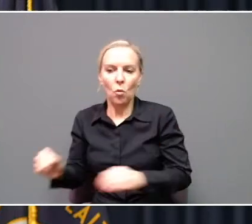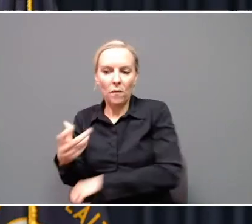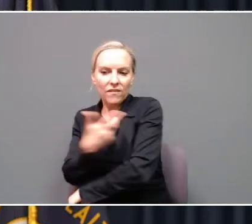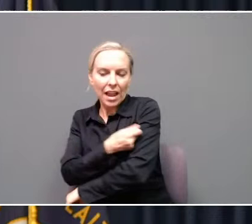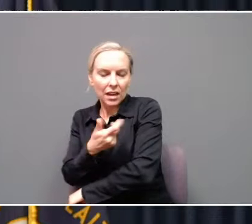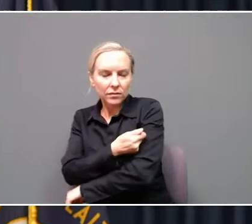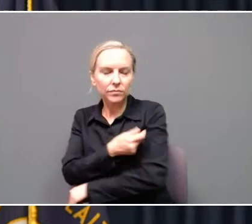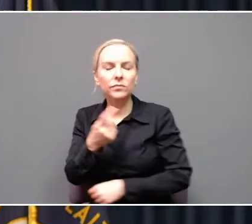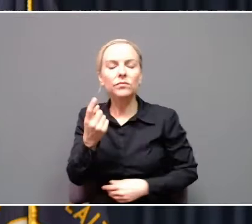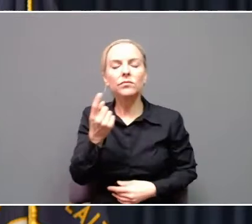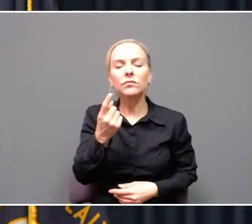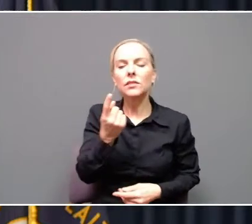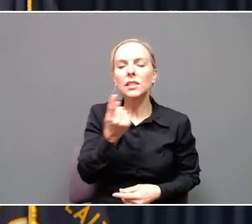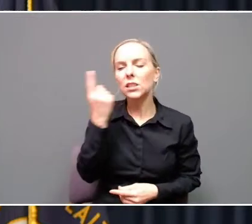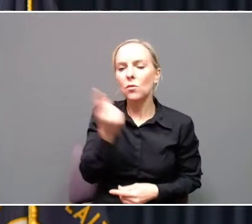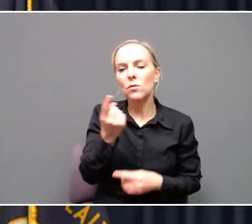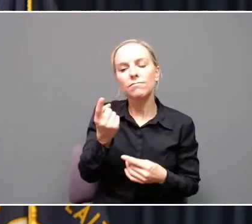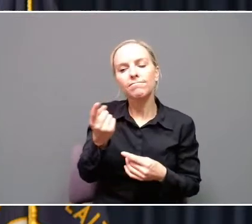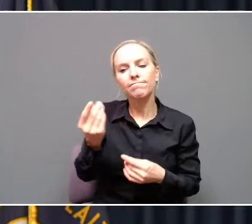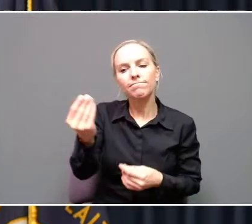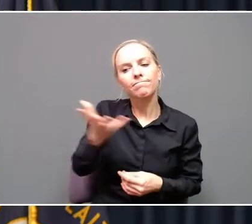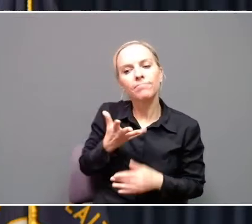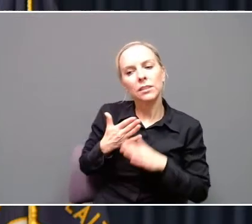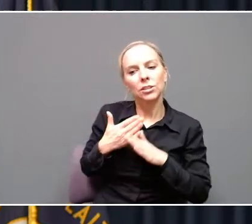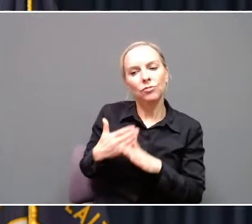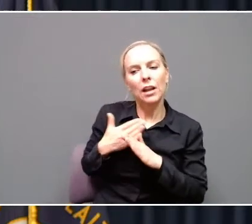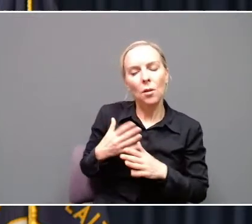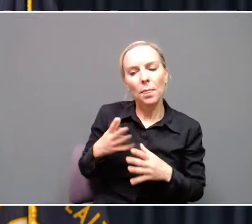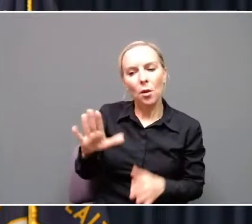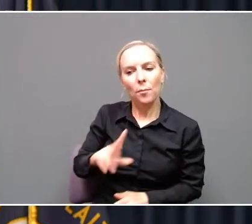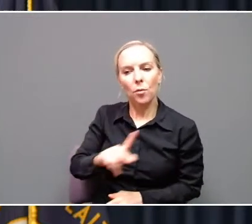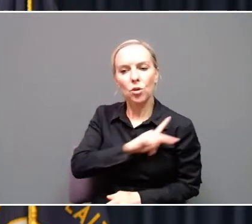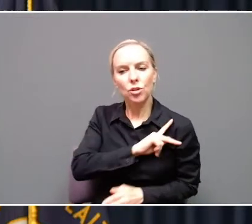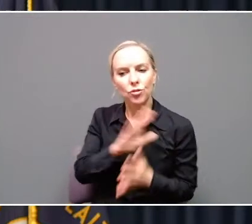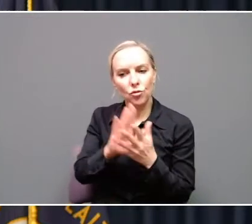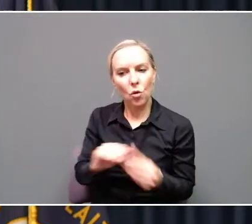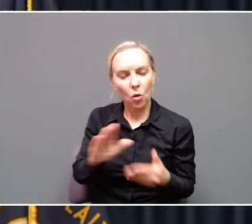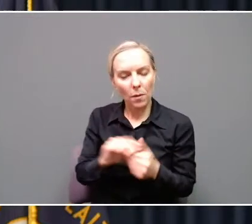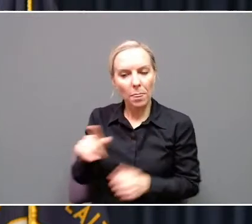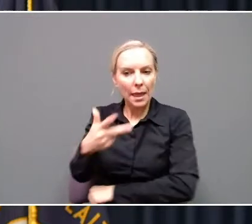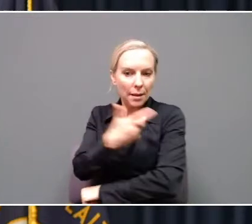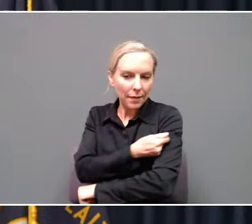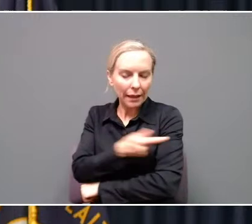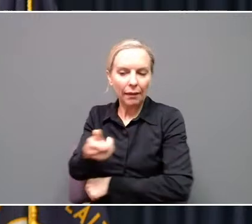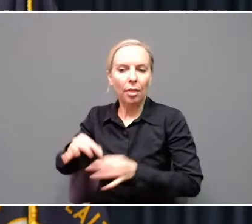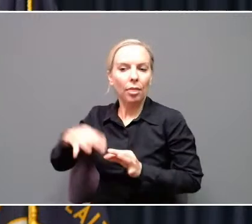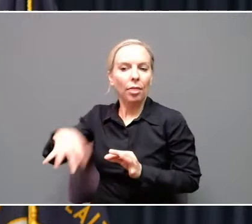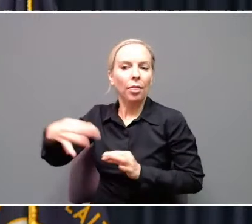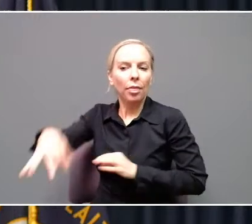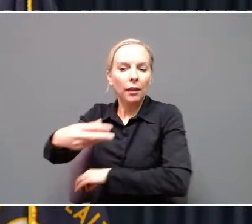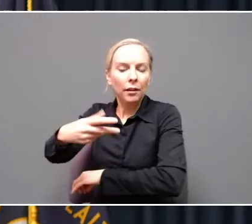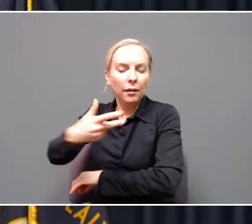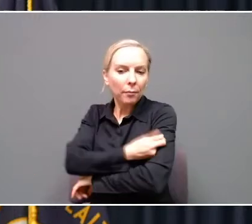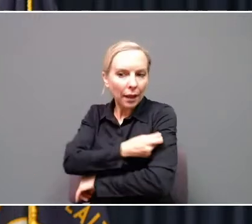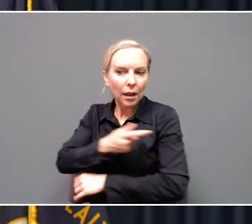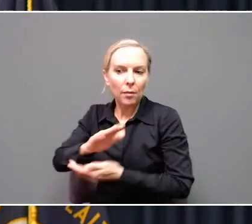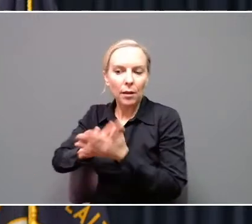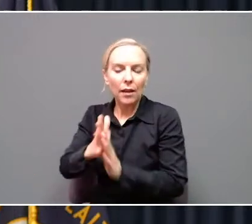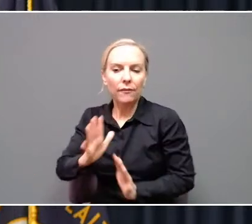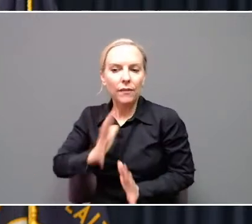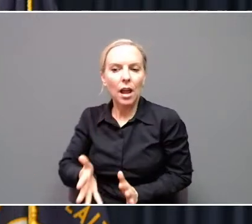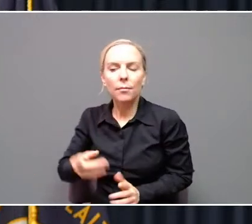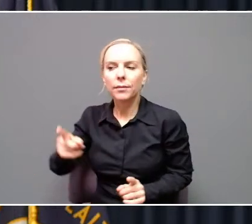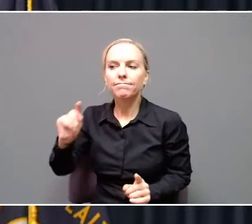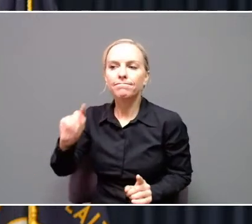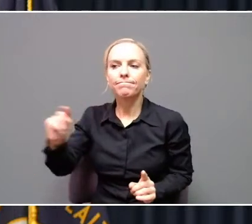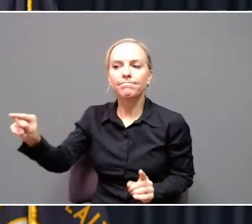share a very personal story with me about getting vaccinated, but getting vaccinated late and being just fine, but having some family members that didn't